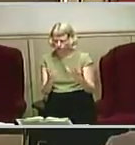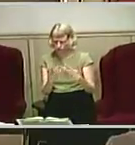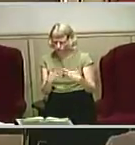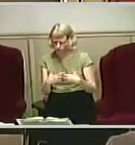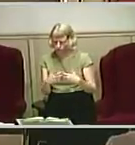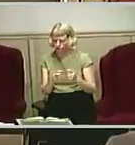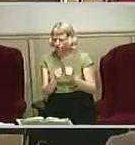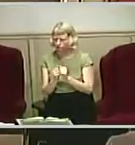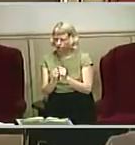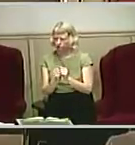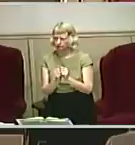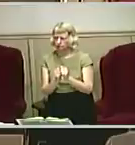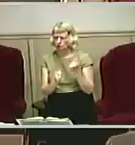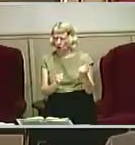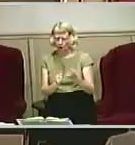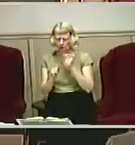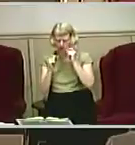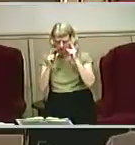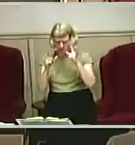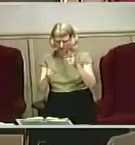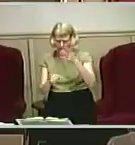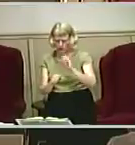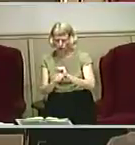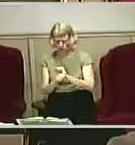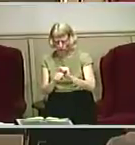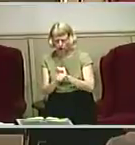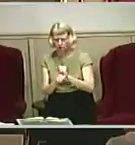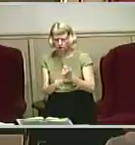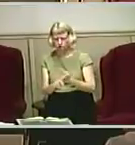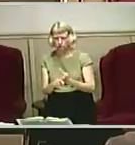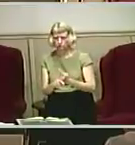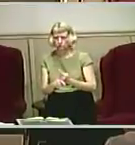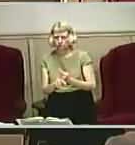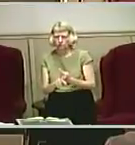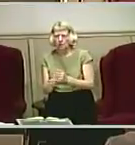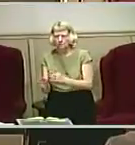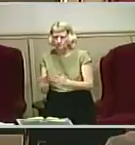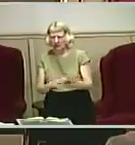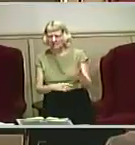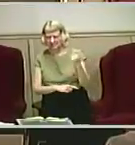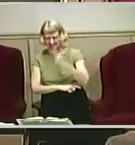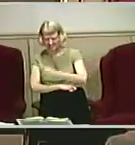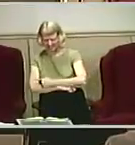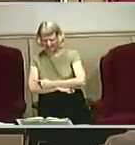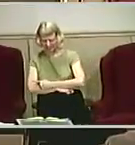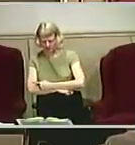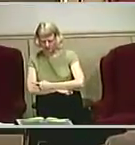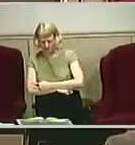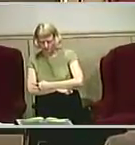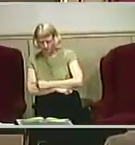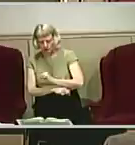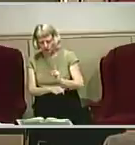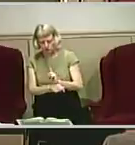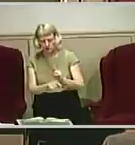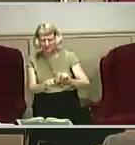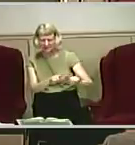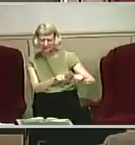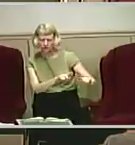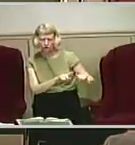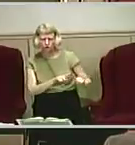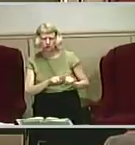But it's always amazing to see how God works, is it not? And plans out the day using different